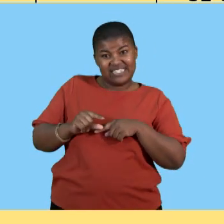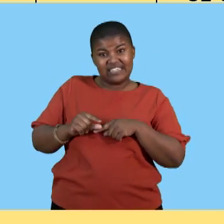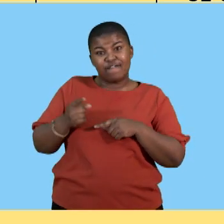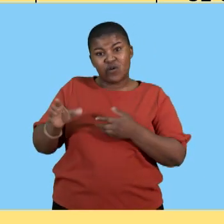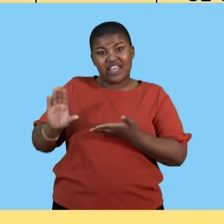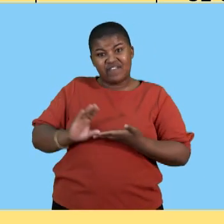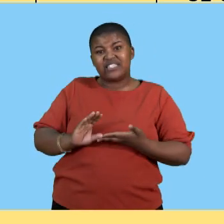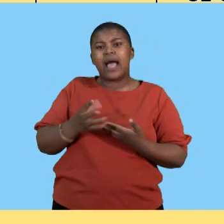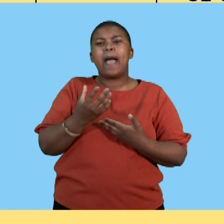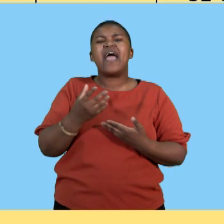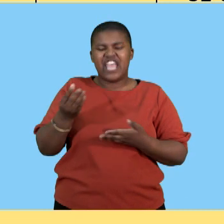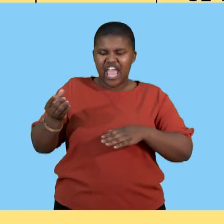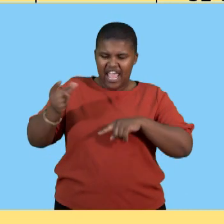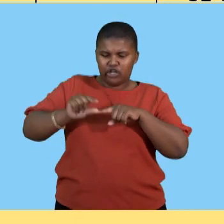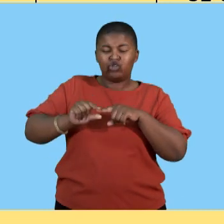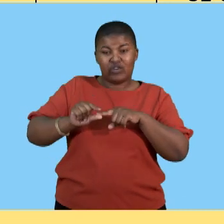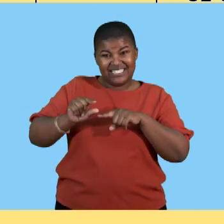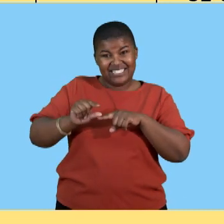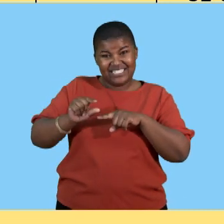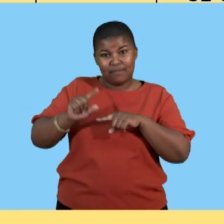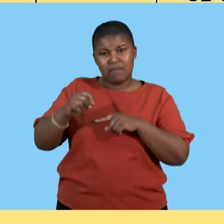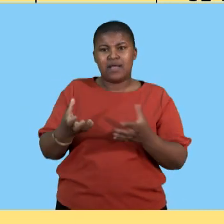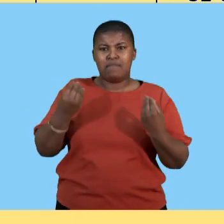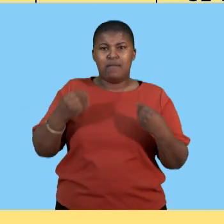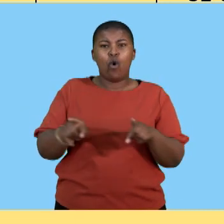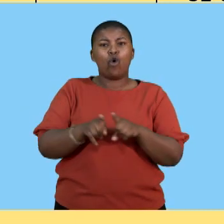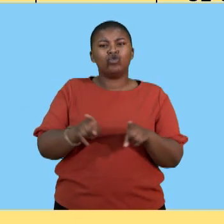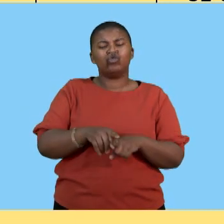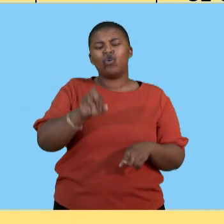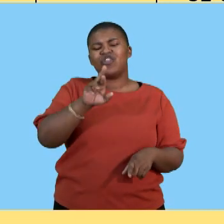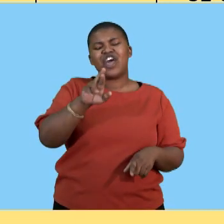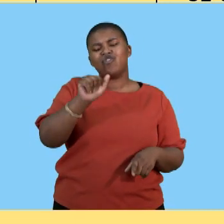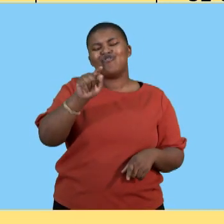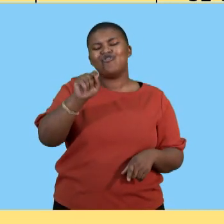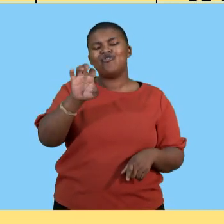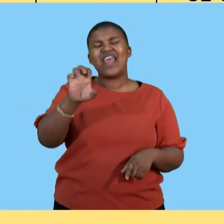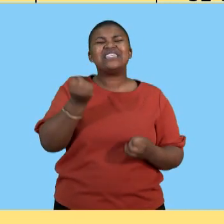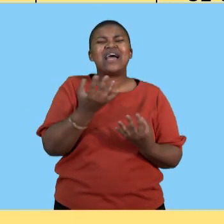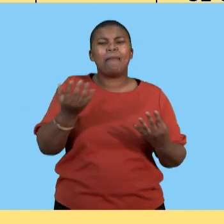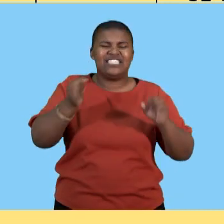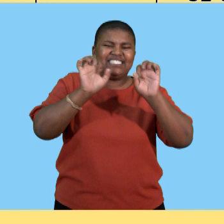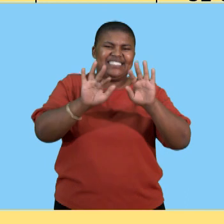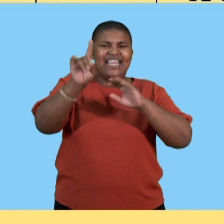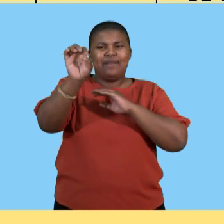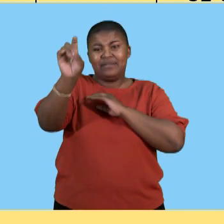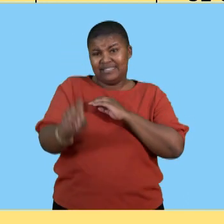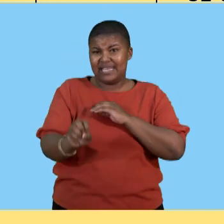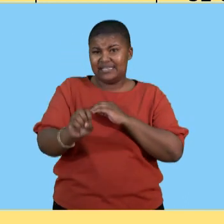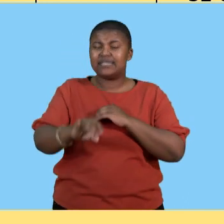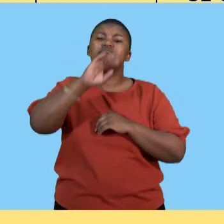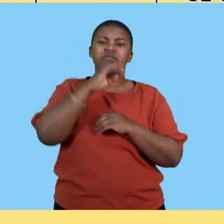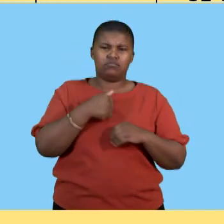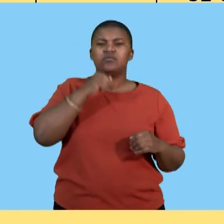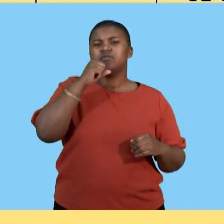on investment. I must get the interest on investment, and the rate is at 10%. So